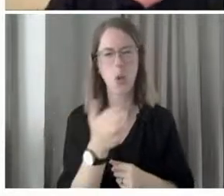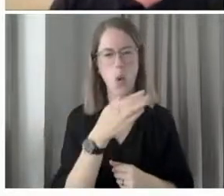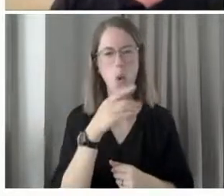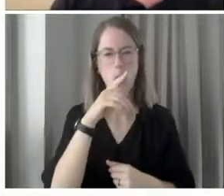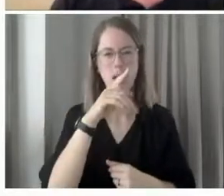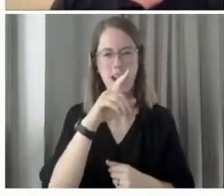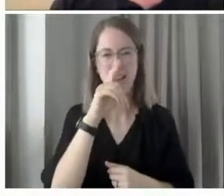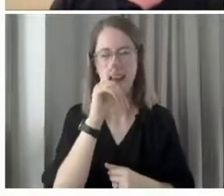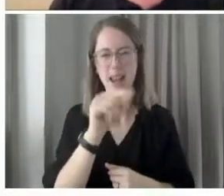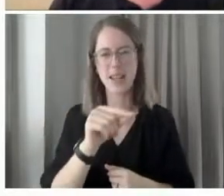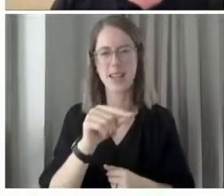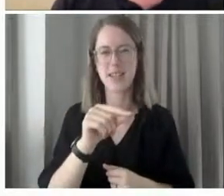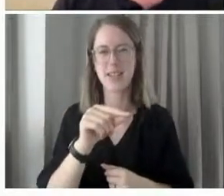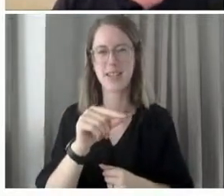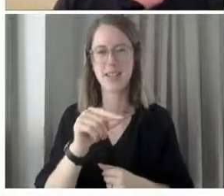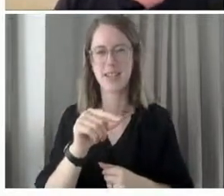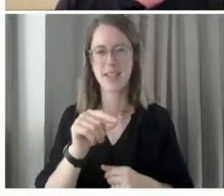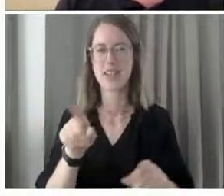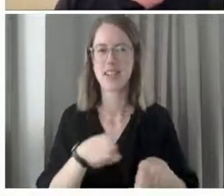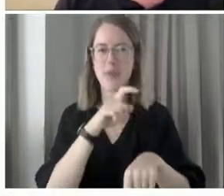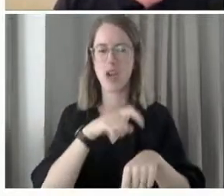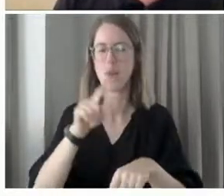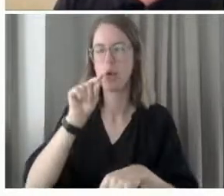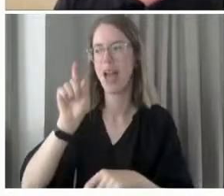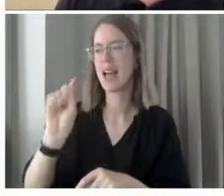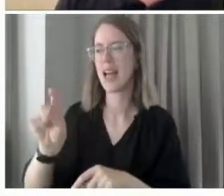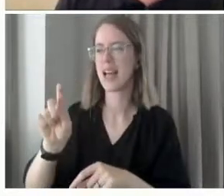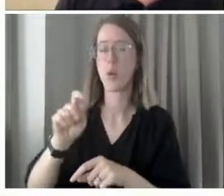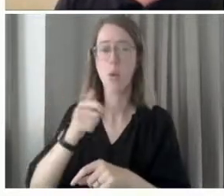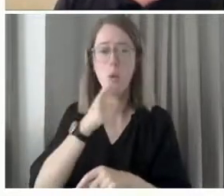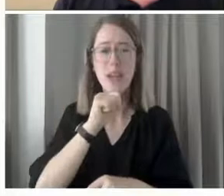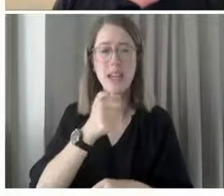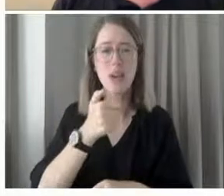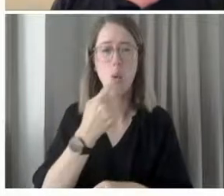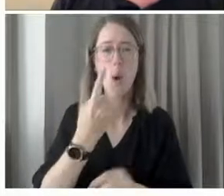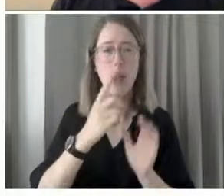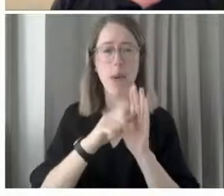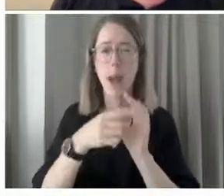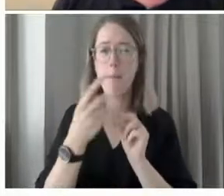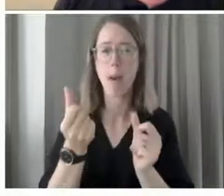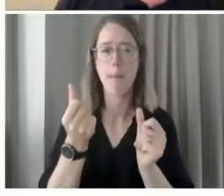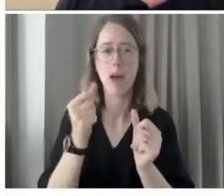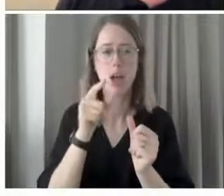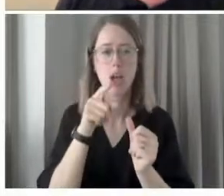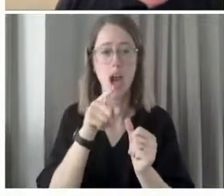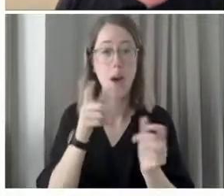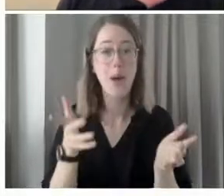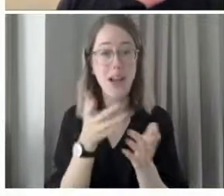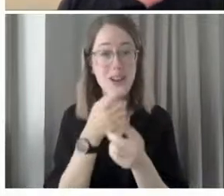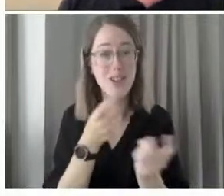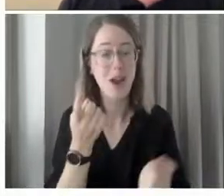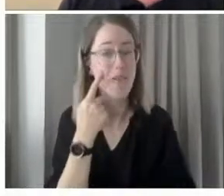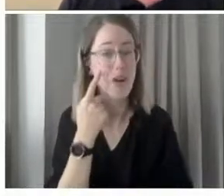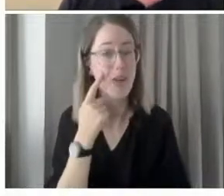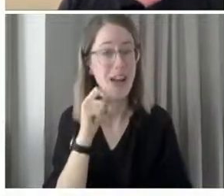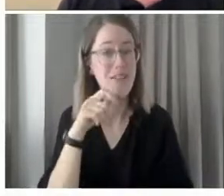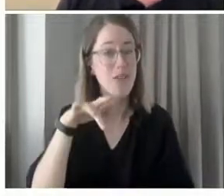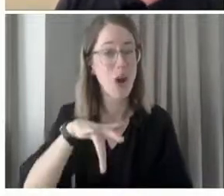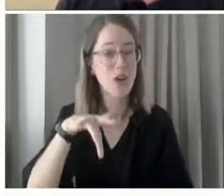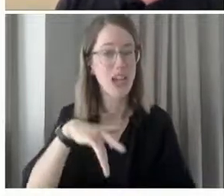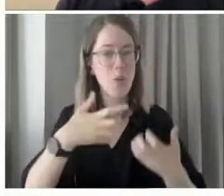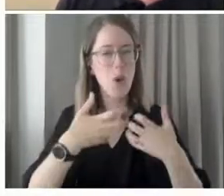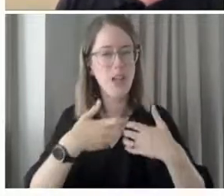this thing, when you click on it, takes 60 seconds. So I'd encourage you, if you haven't already segmented